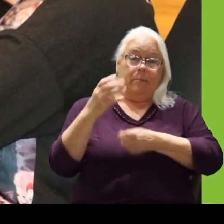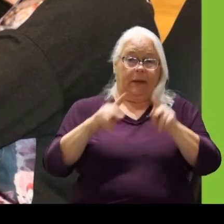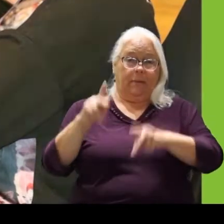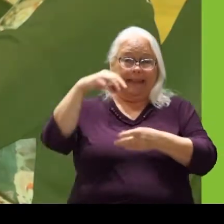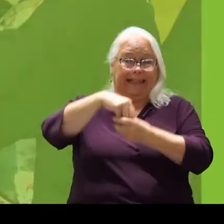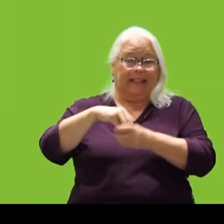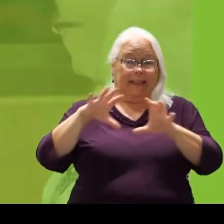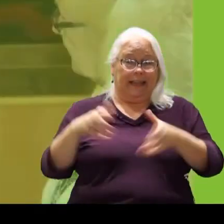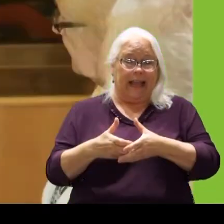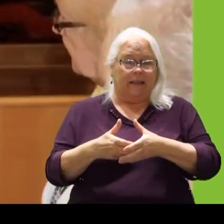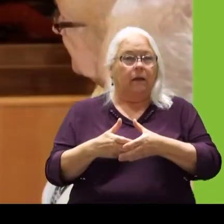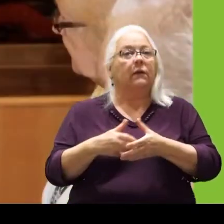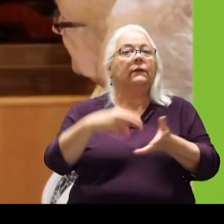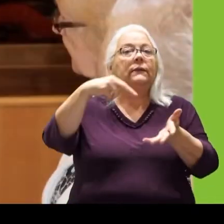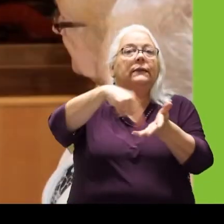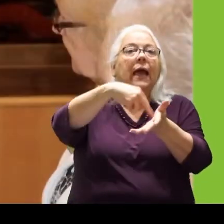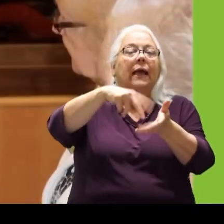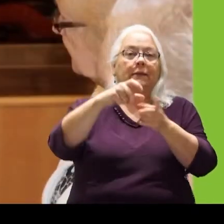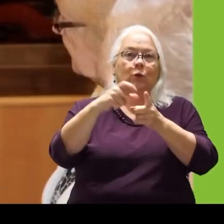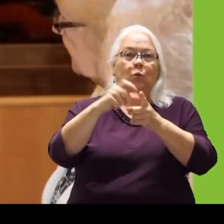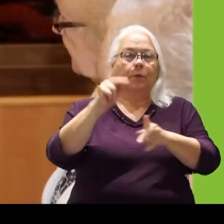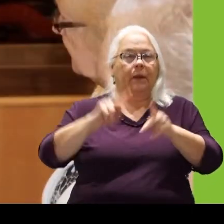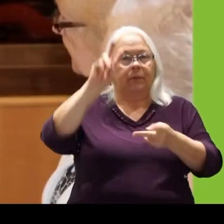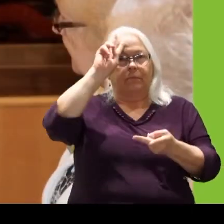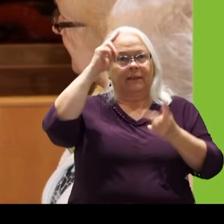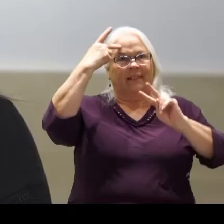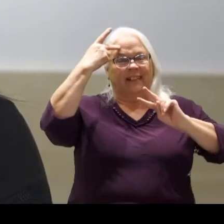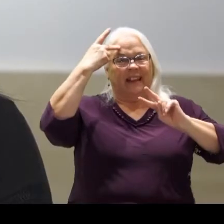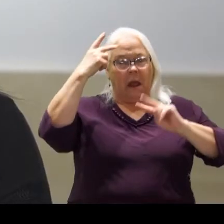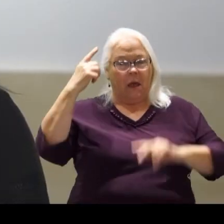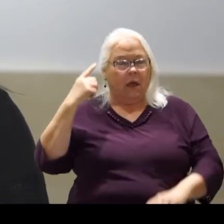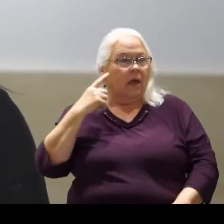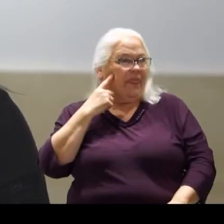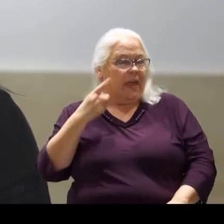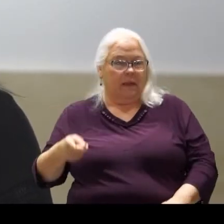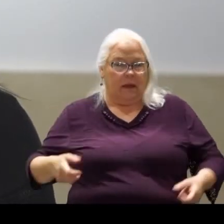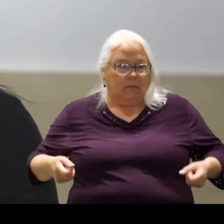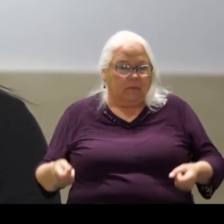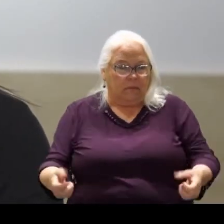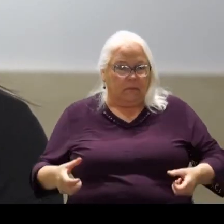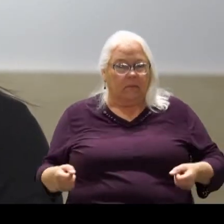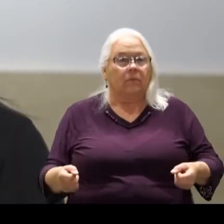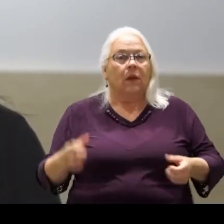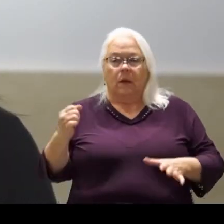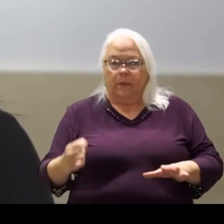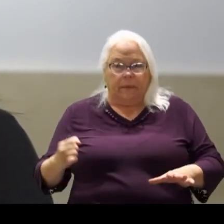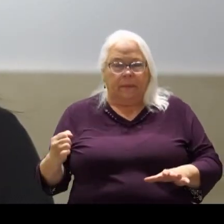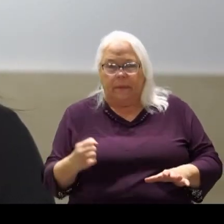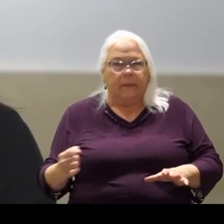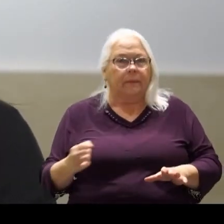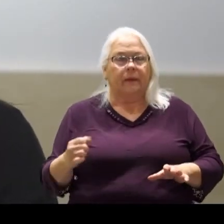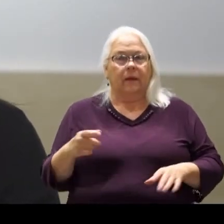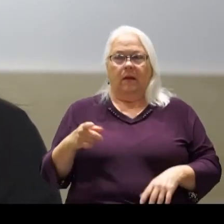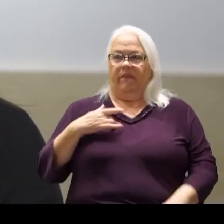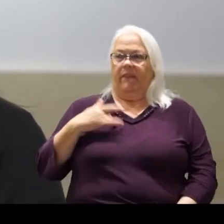a dance class. And there is a huge misnomer that people who might be using a mobility aid or